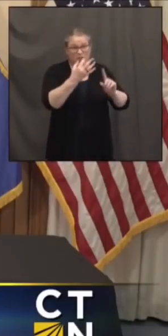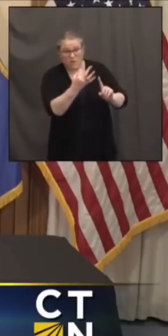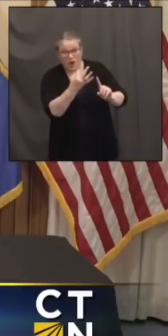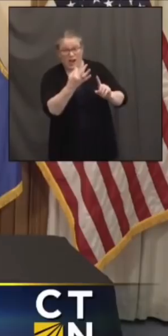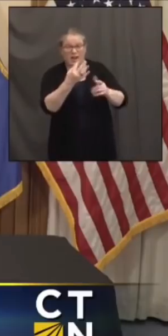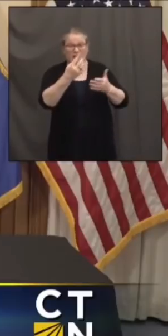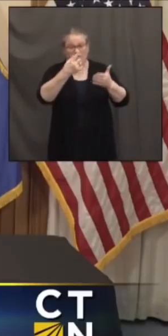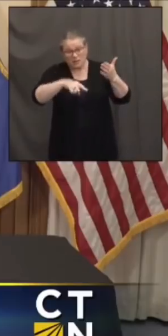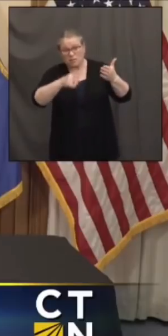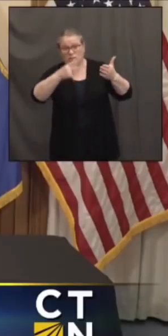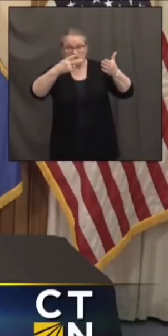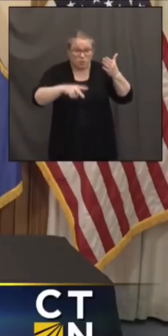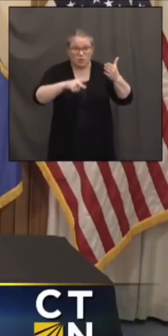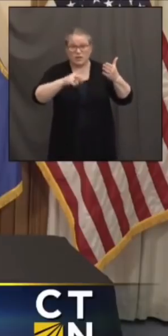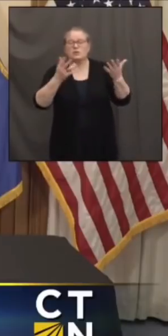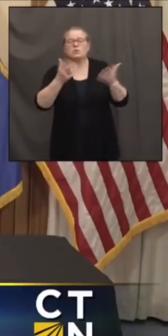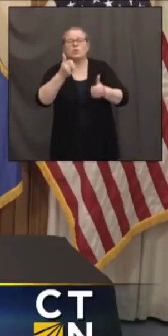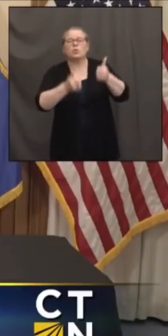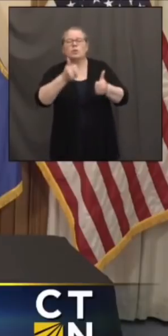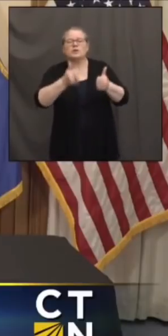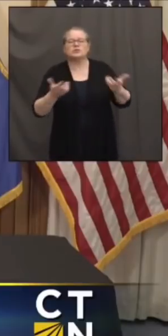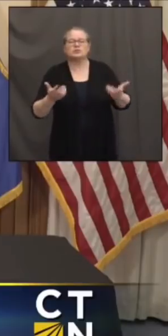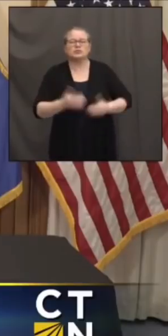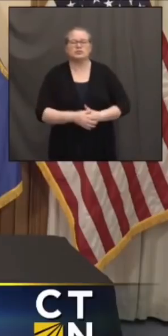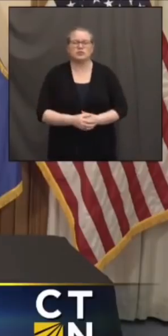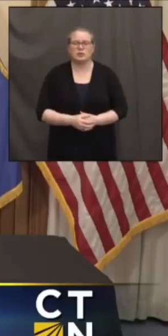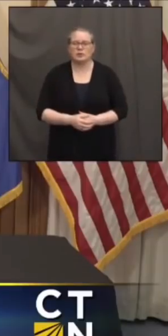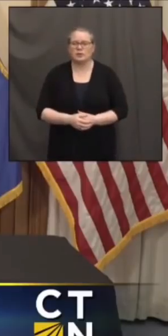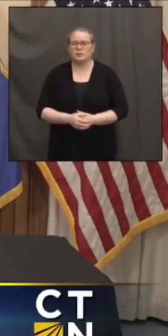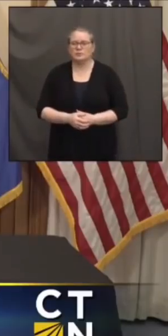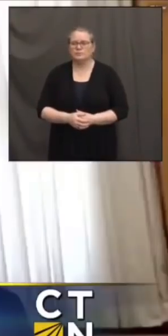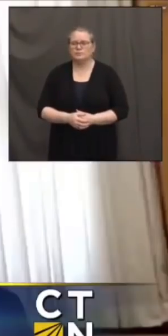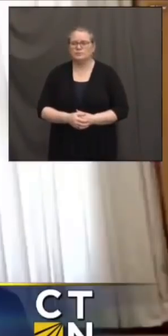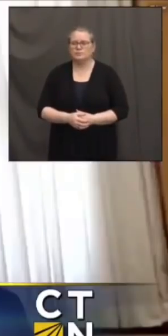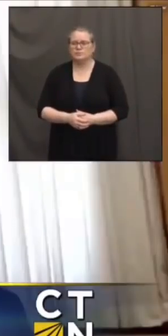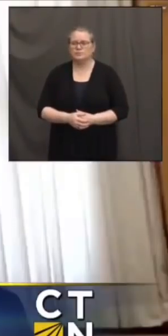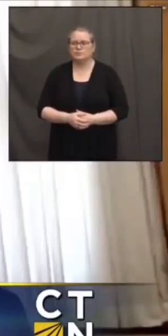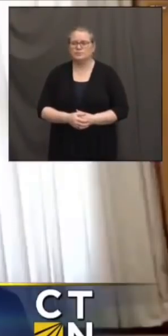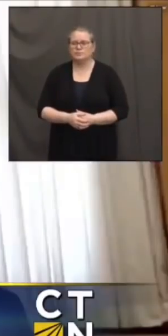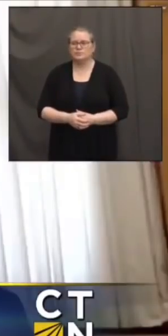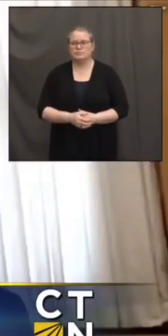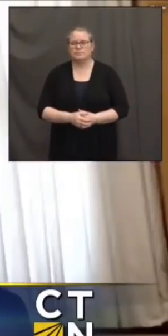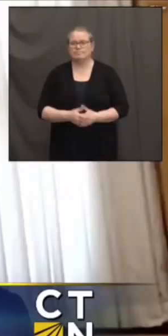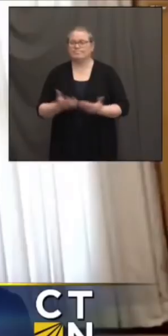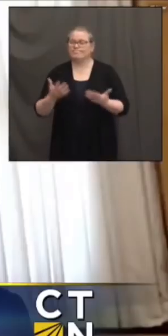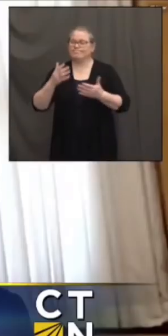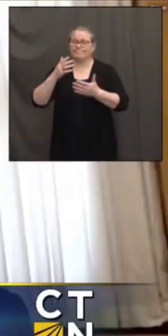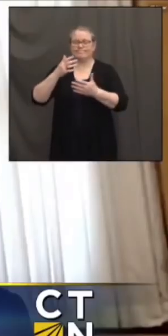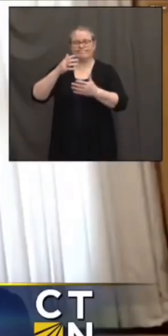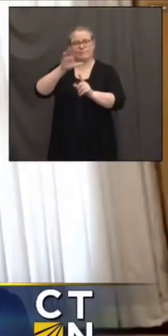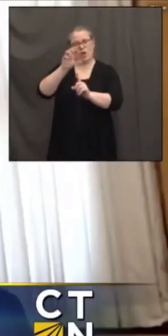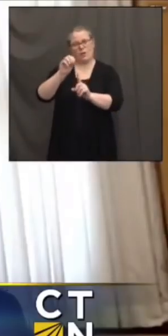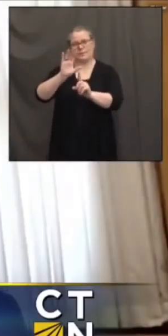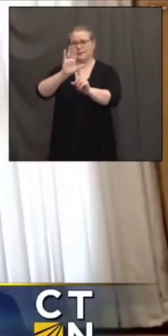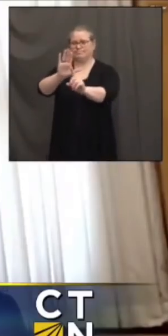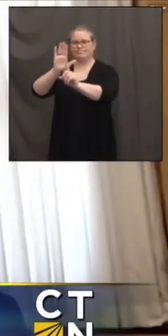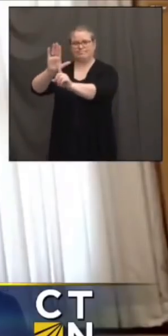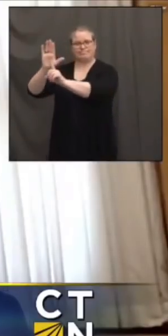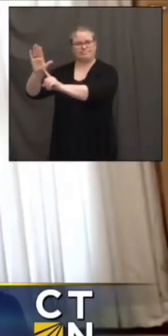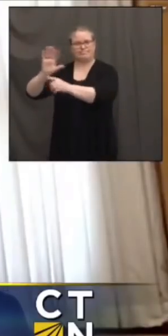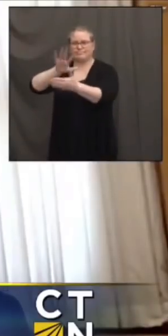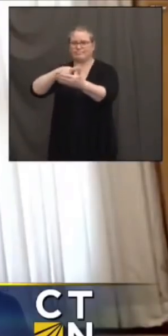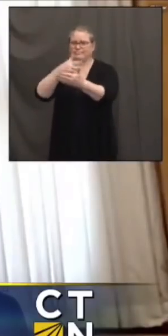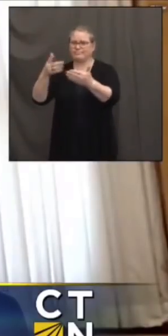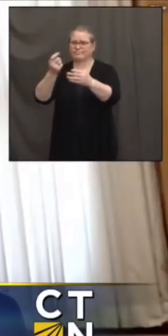availability, or is it next week? Yeah, every provider their schedules and slightly different timing based